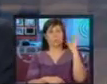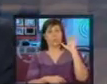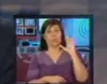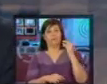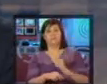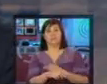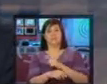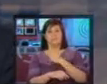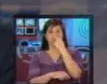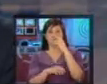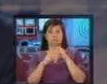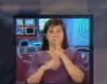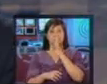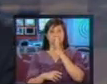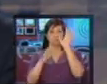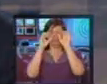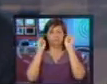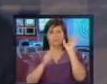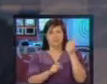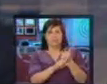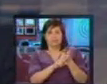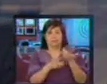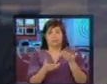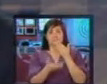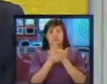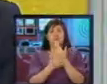the speech itself. It was a good joke.